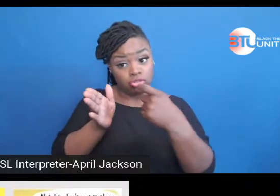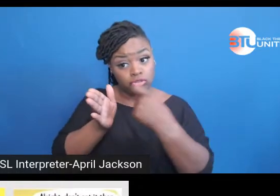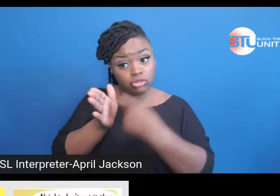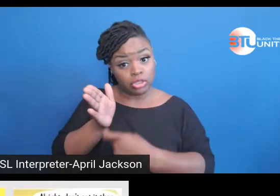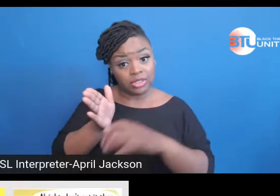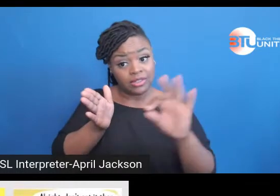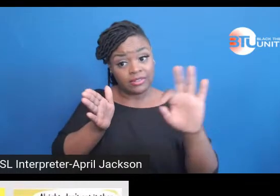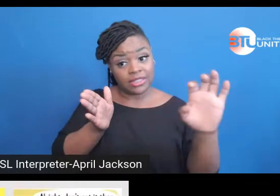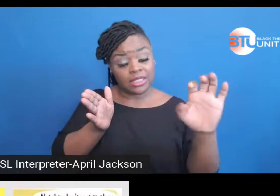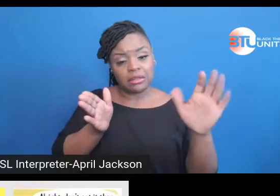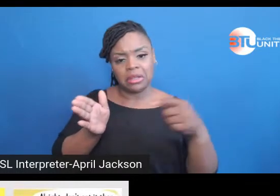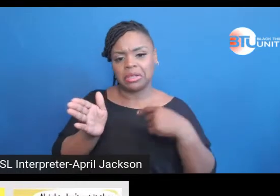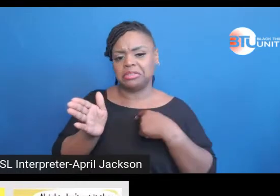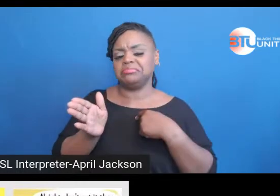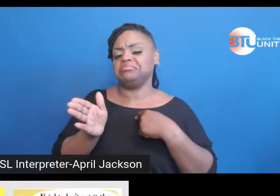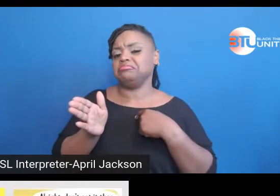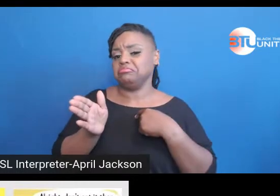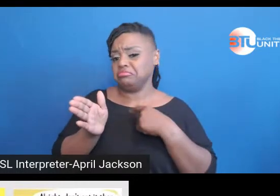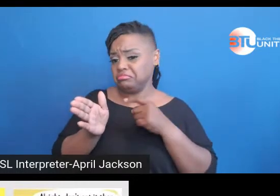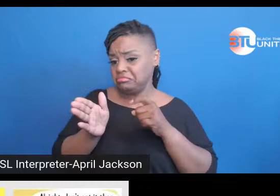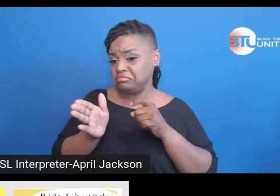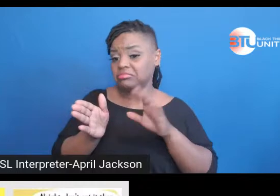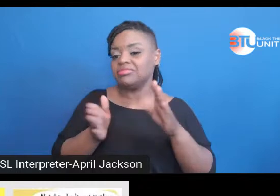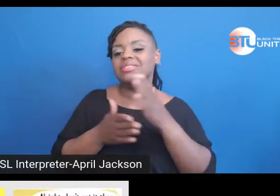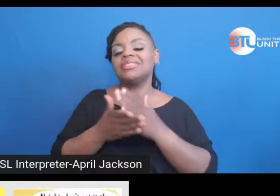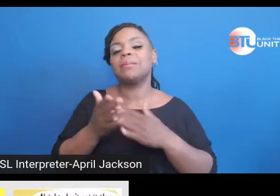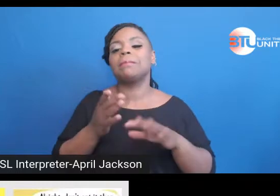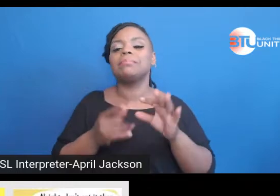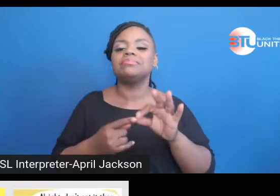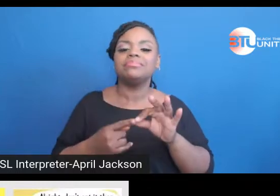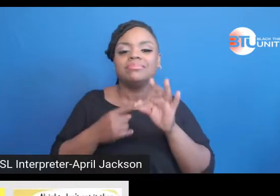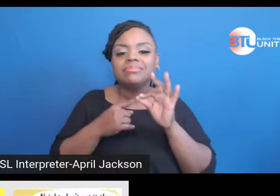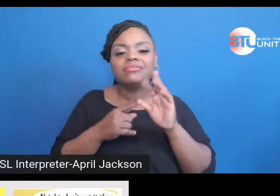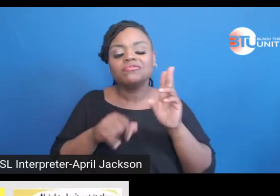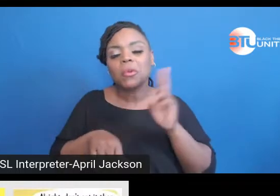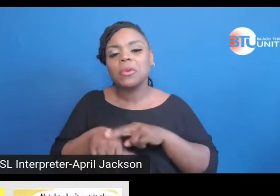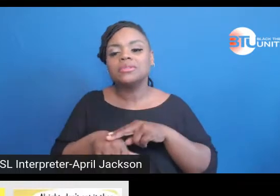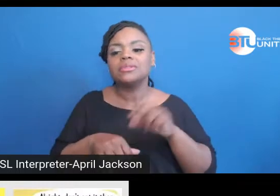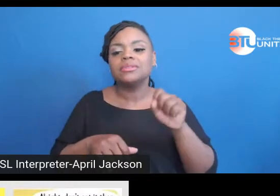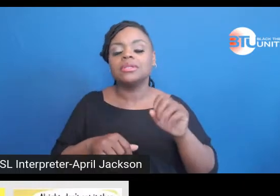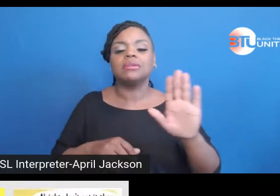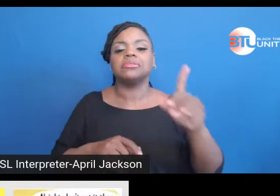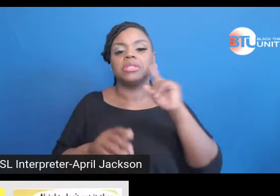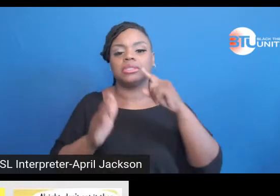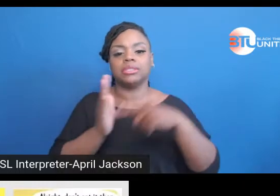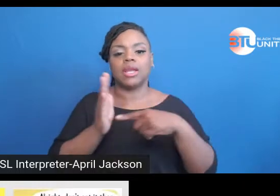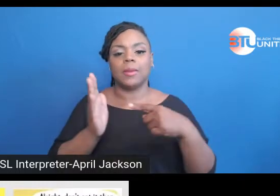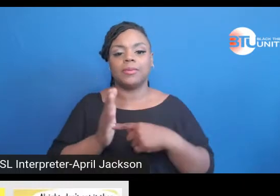There are, of course, exceptions to that. But I'll give you an example. Someone who